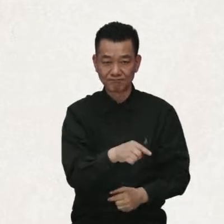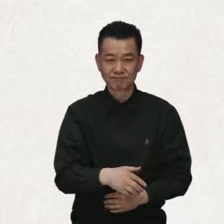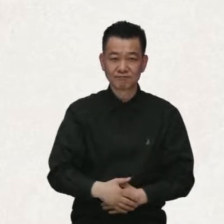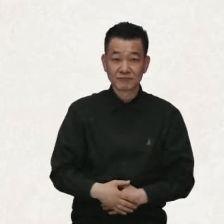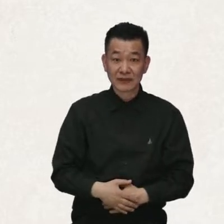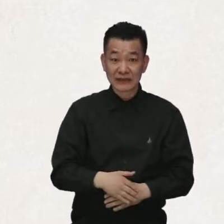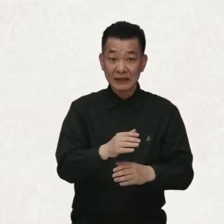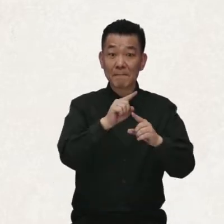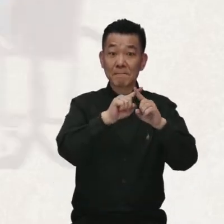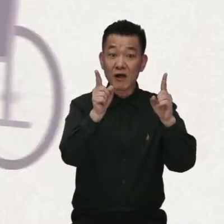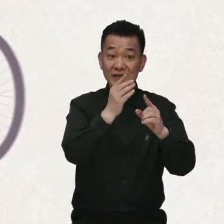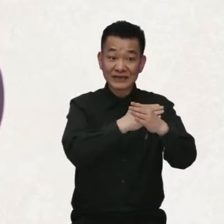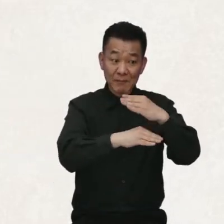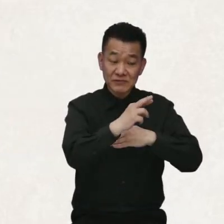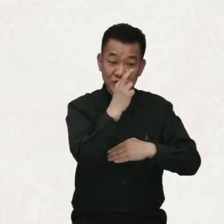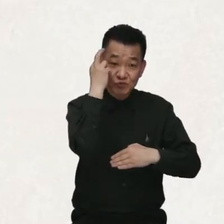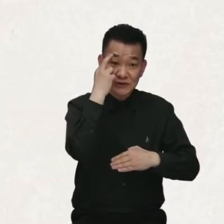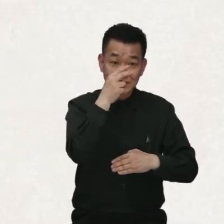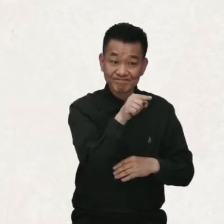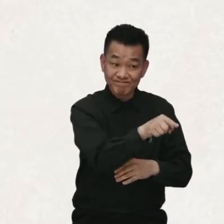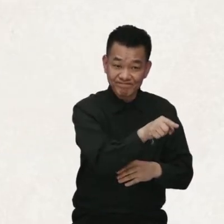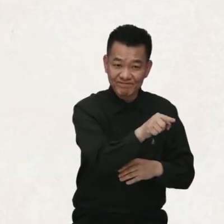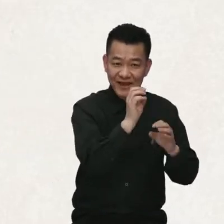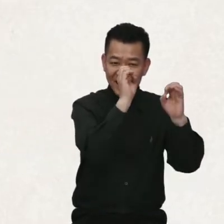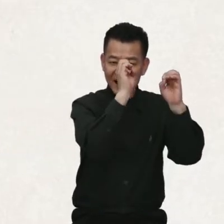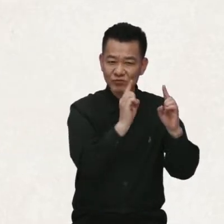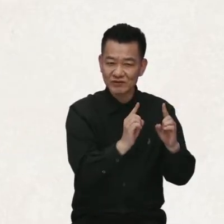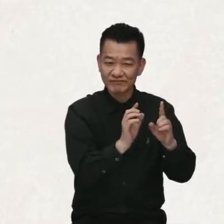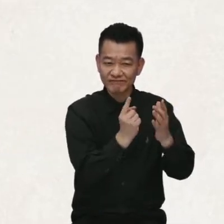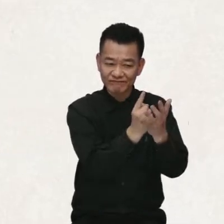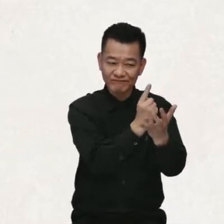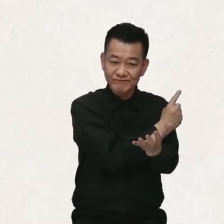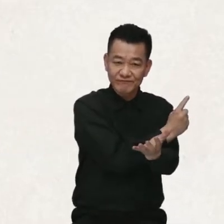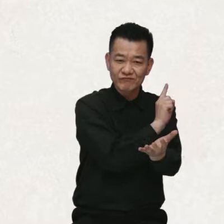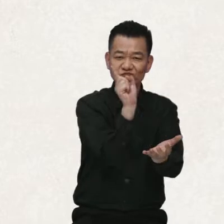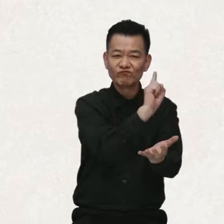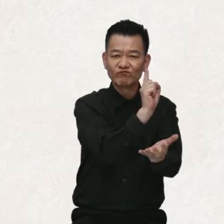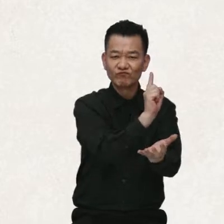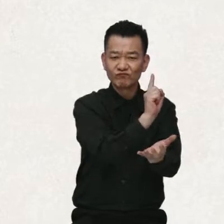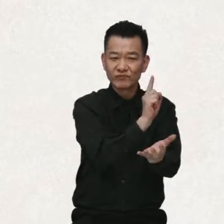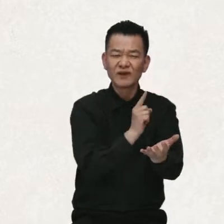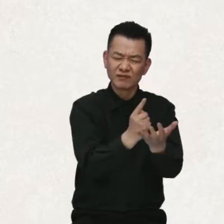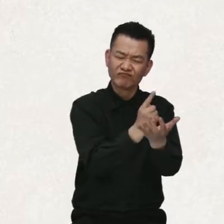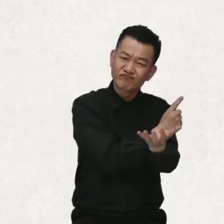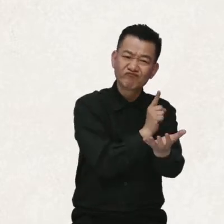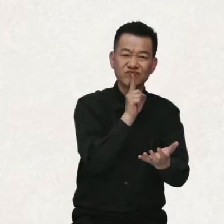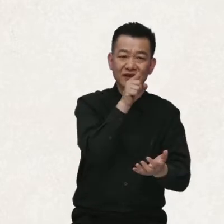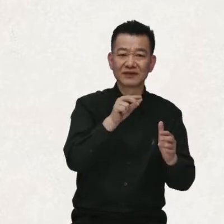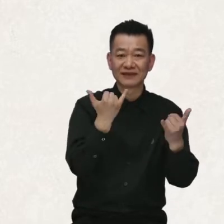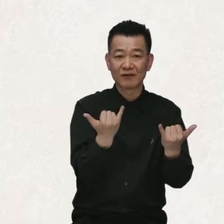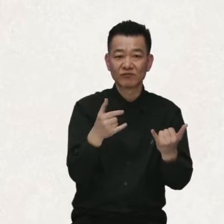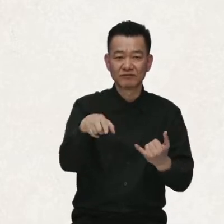society. However, it is also true that they were neglected from education due to their disabilities.